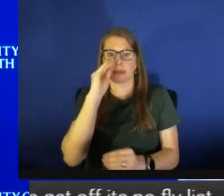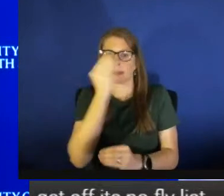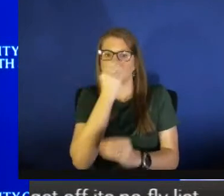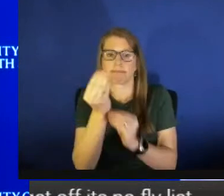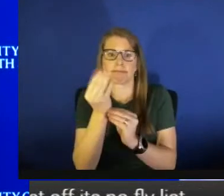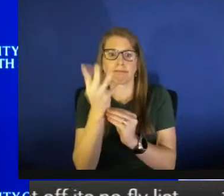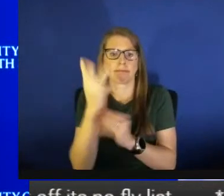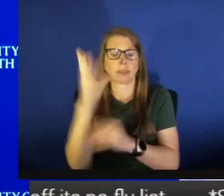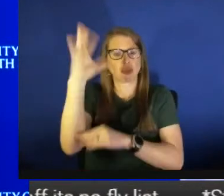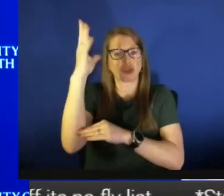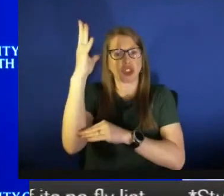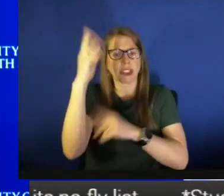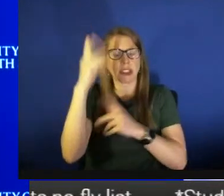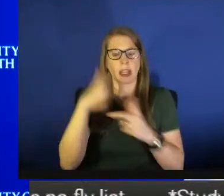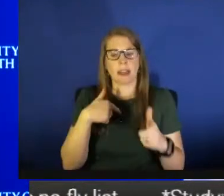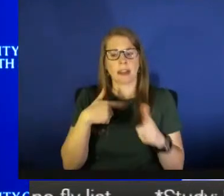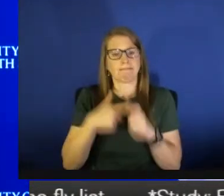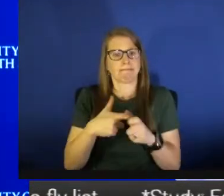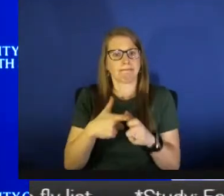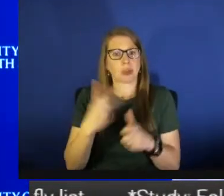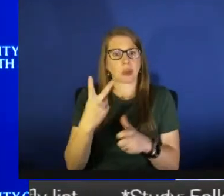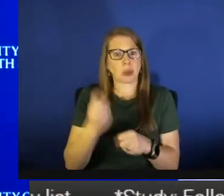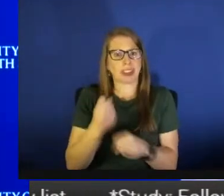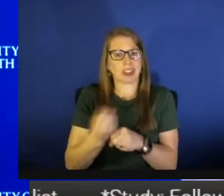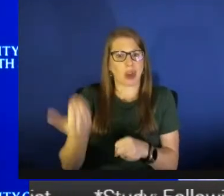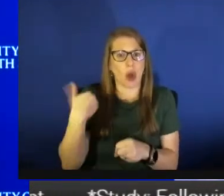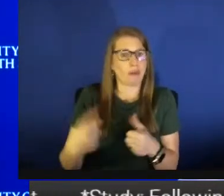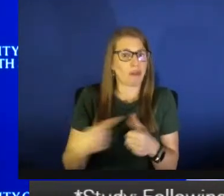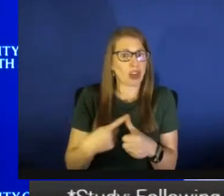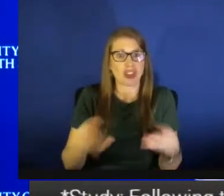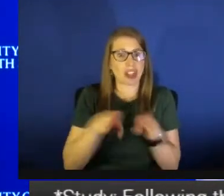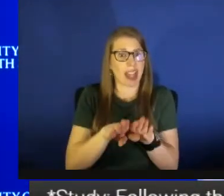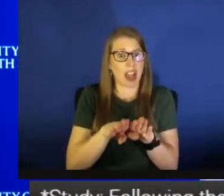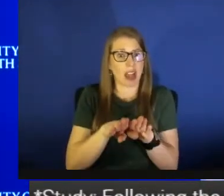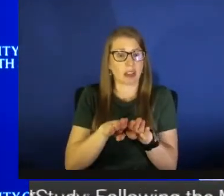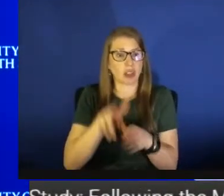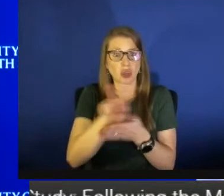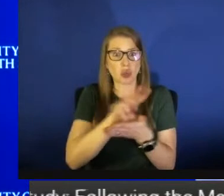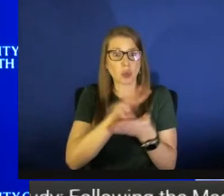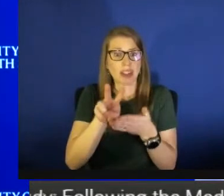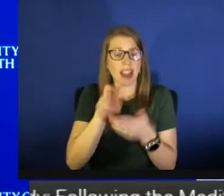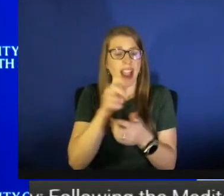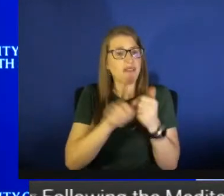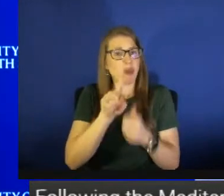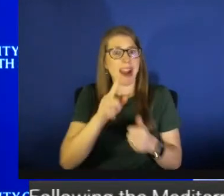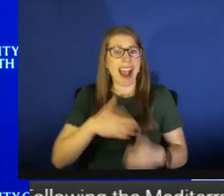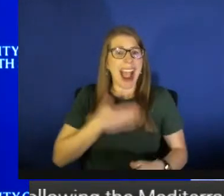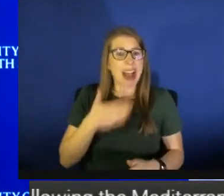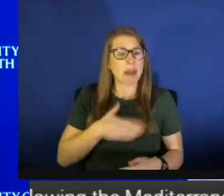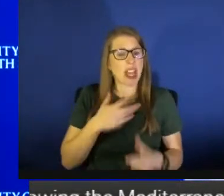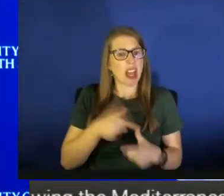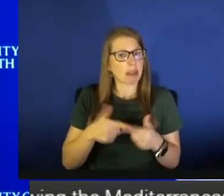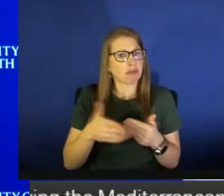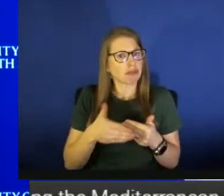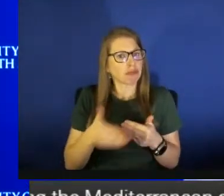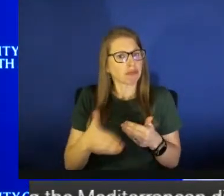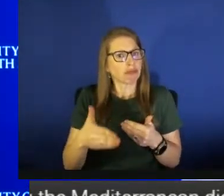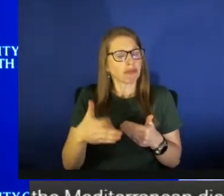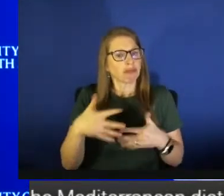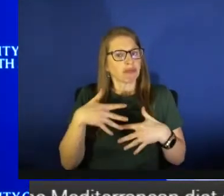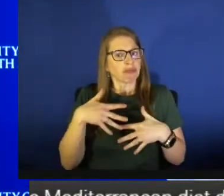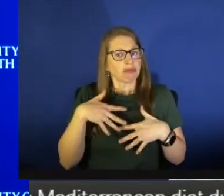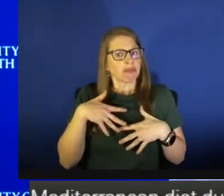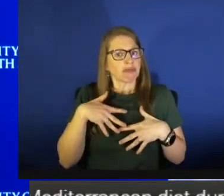be doing that. And the first shutdown was like 2 weeks. Everybody was pretty happy, and then after that, you could start to feel the